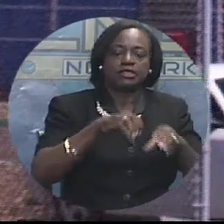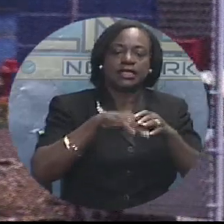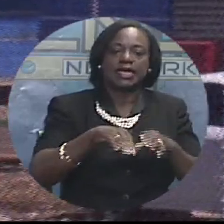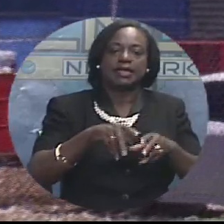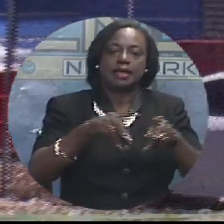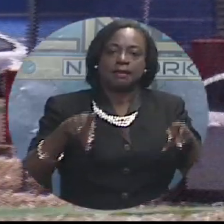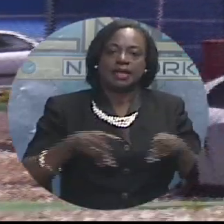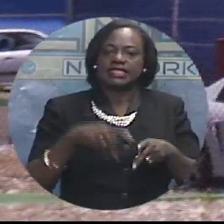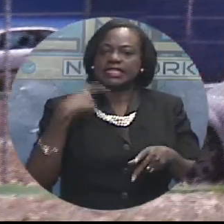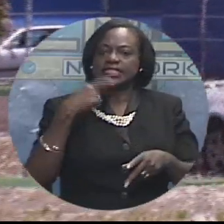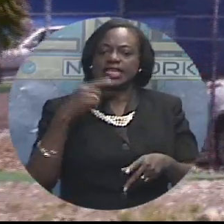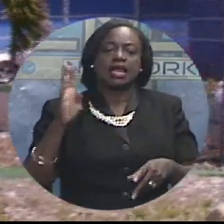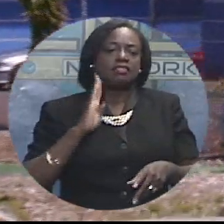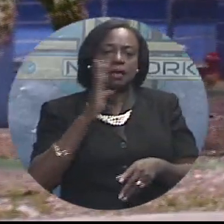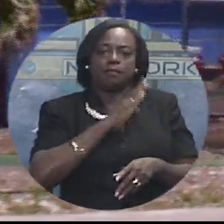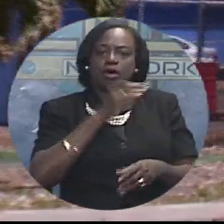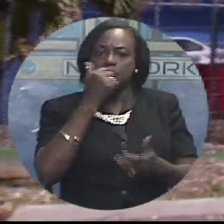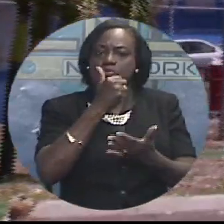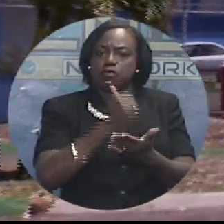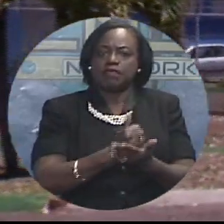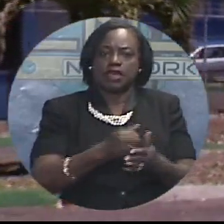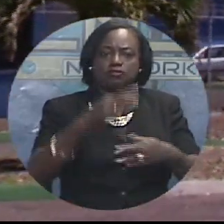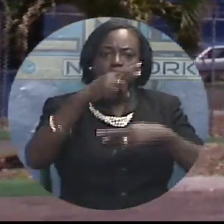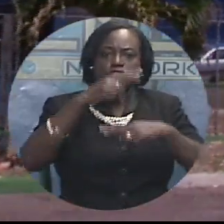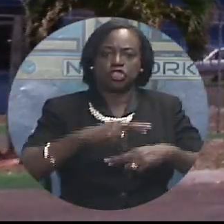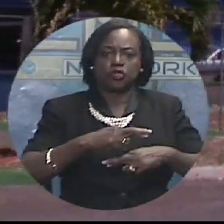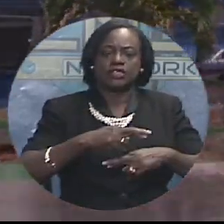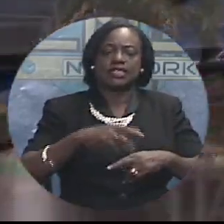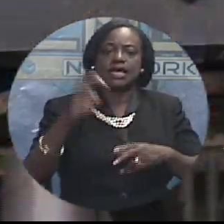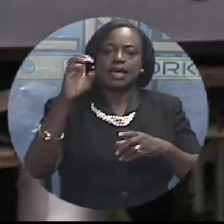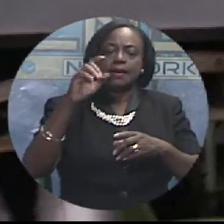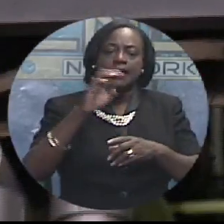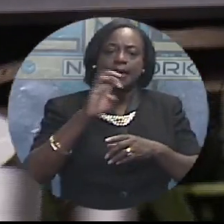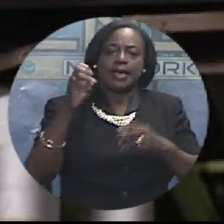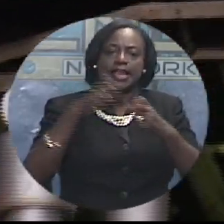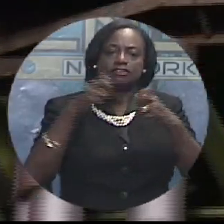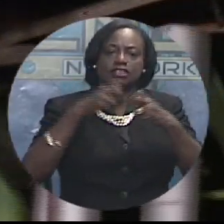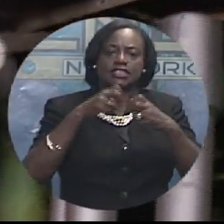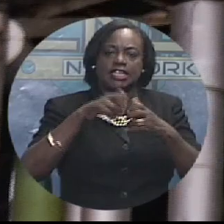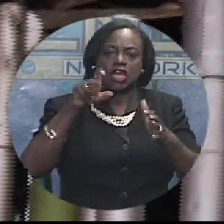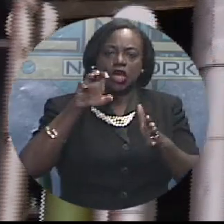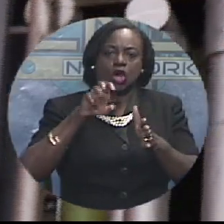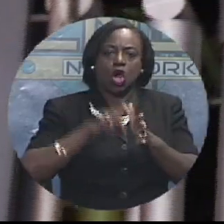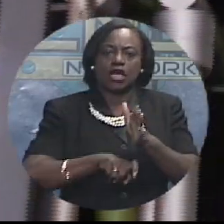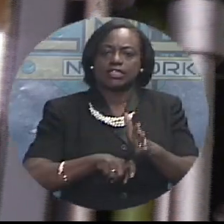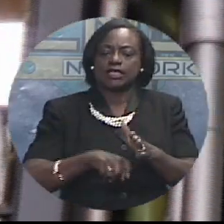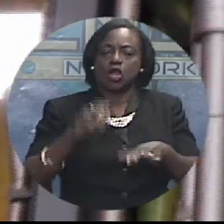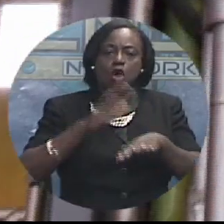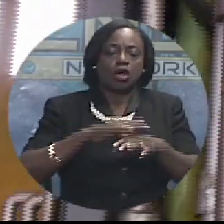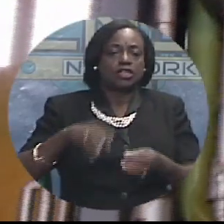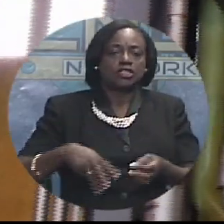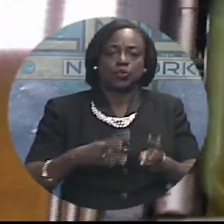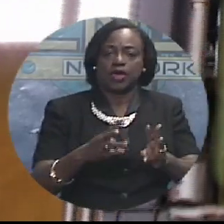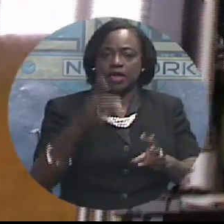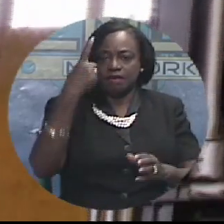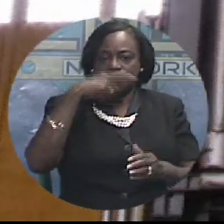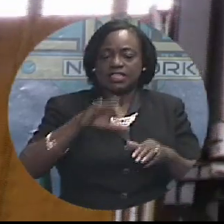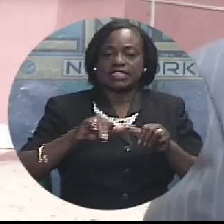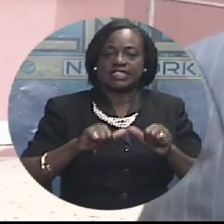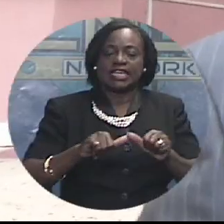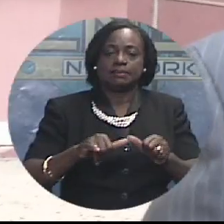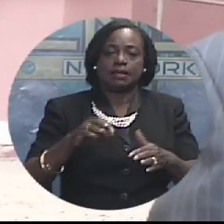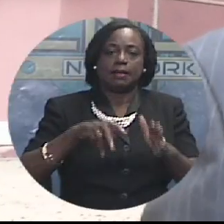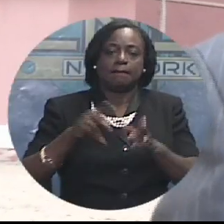already proven it could reduce electricity costs and generation challenges and were well on their way to implement a more sustainable and economical